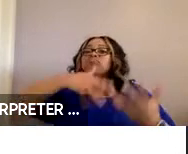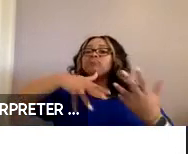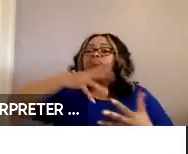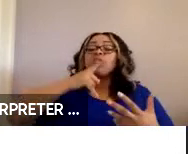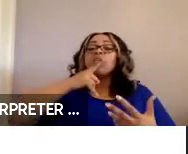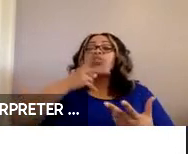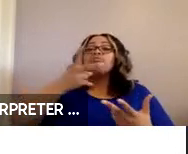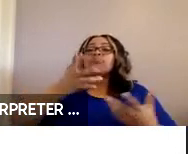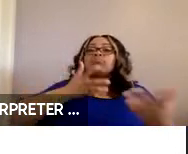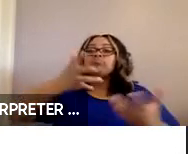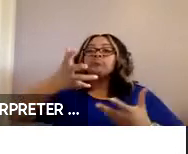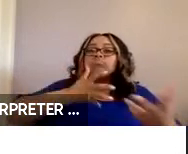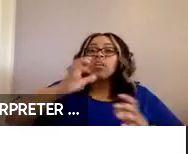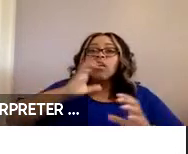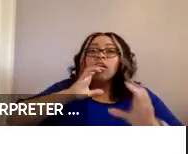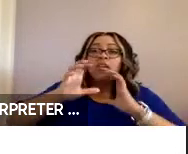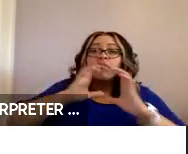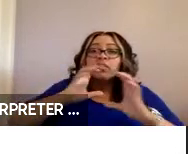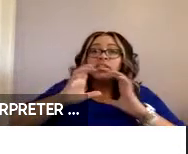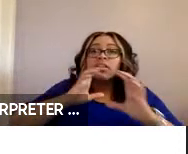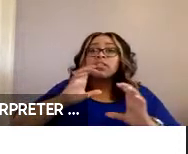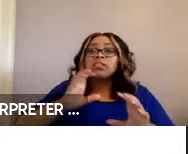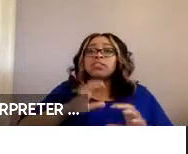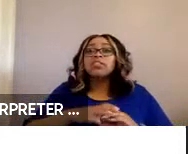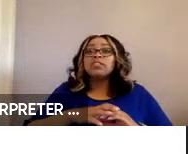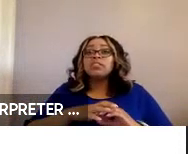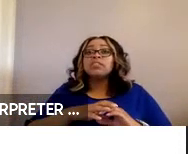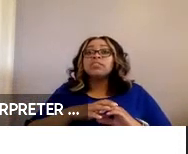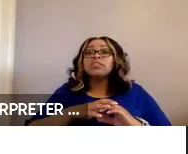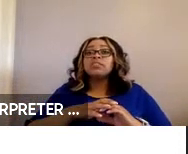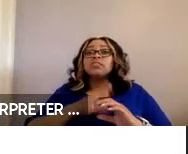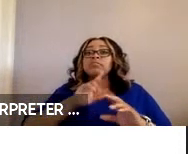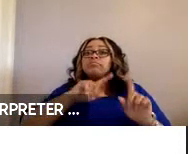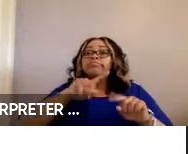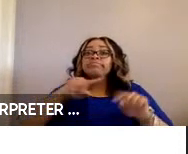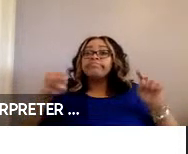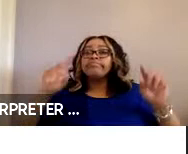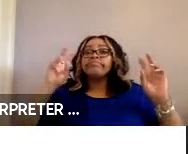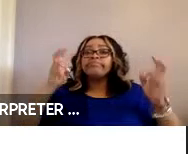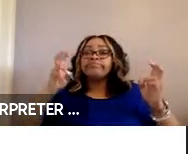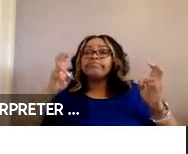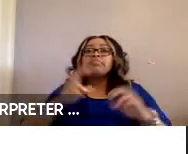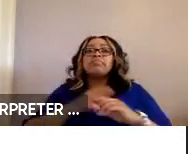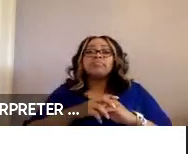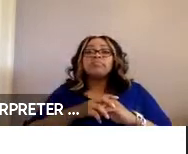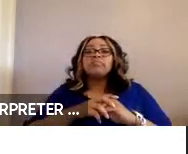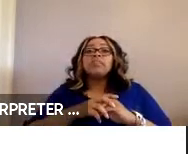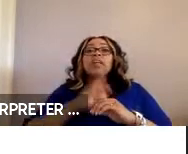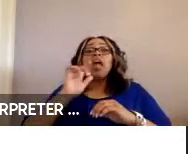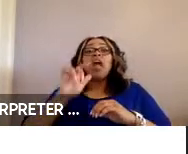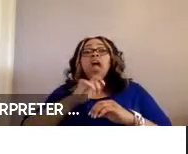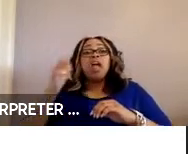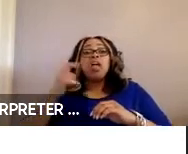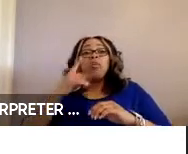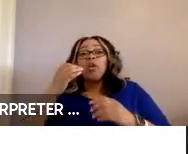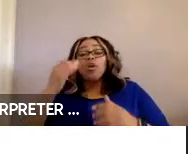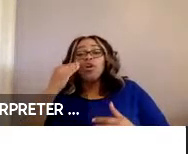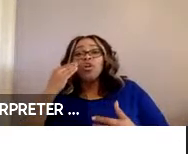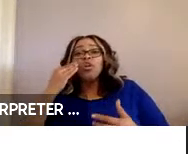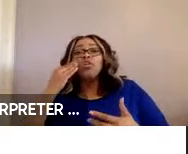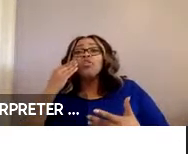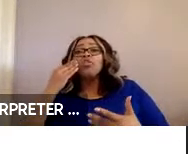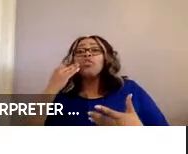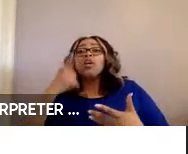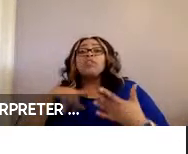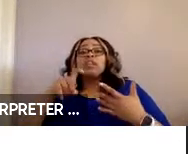two-way dialogue or conversation with the AV on various topics, such as the day's weather, while others wanted to know if they could secure